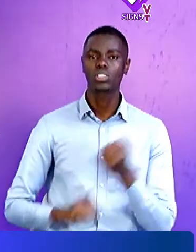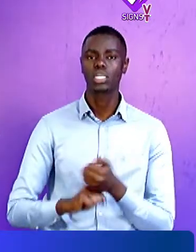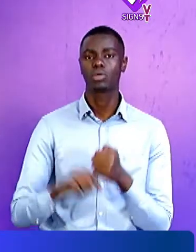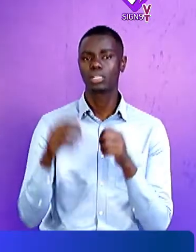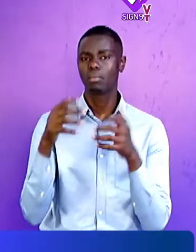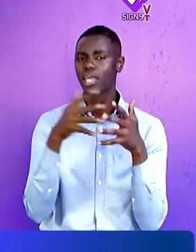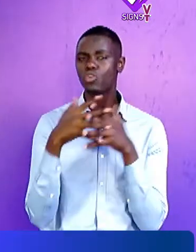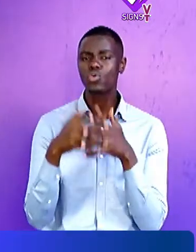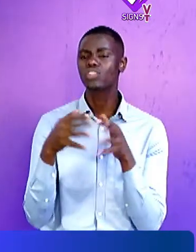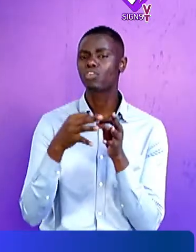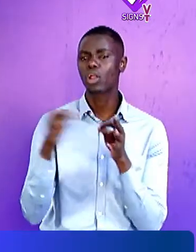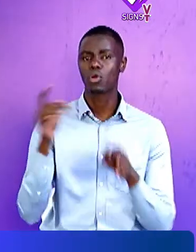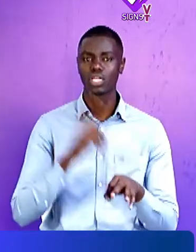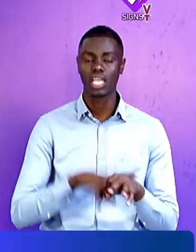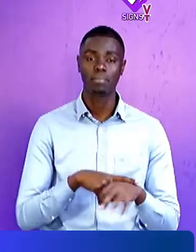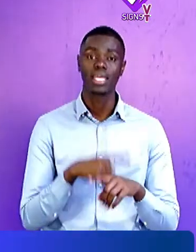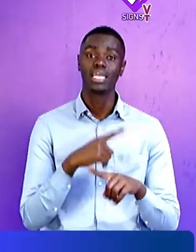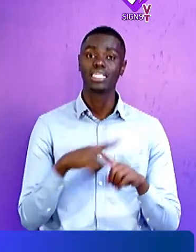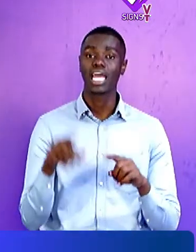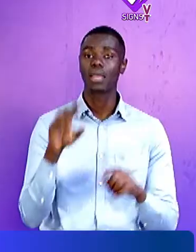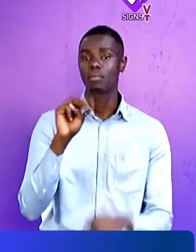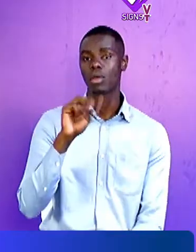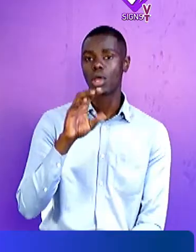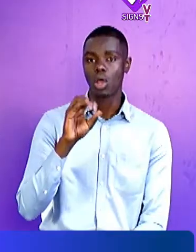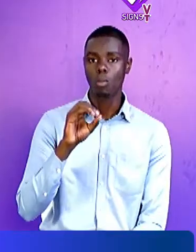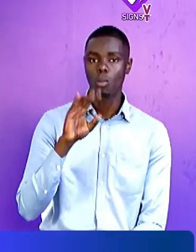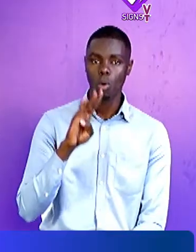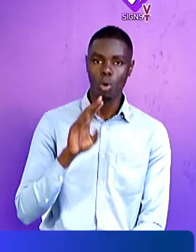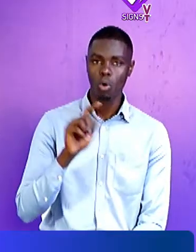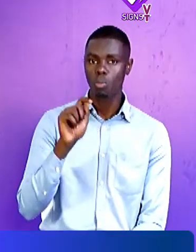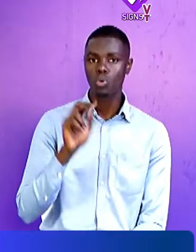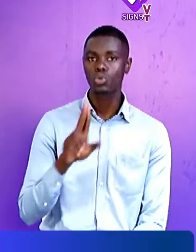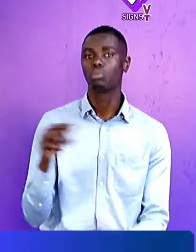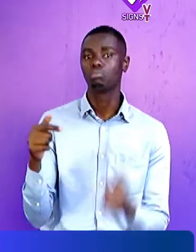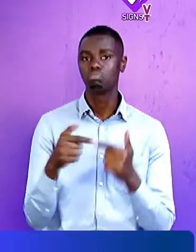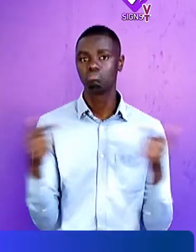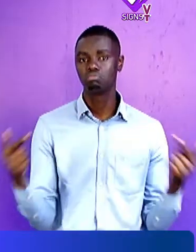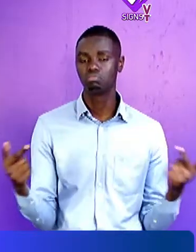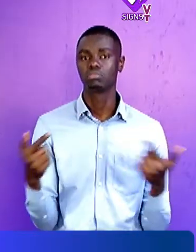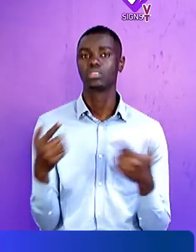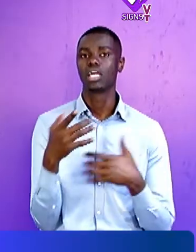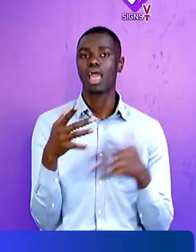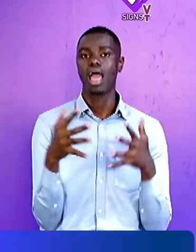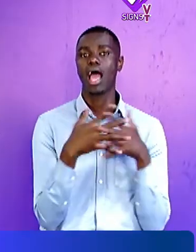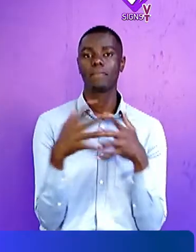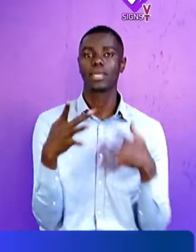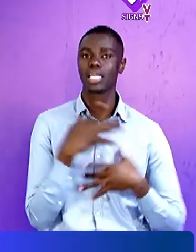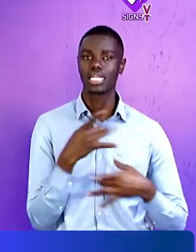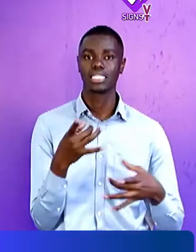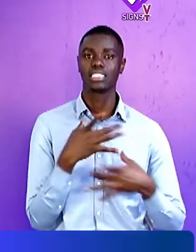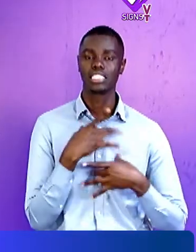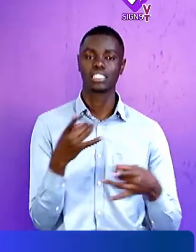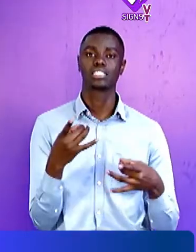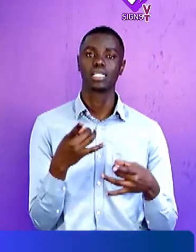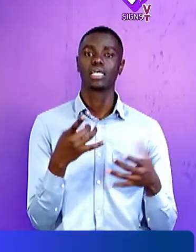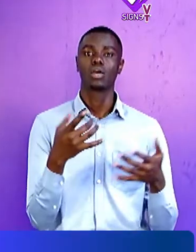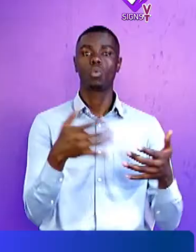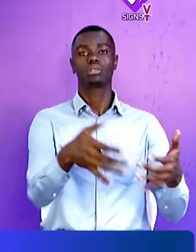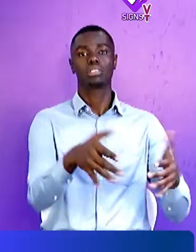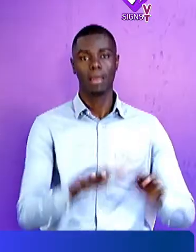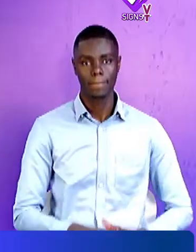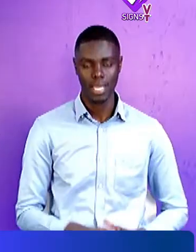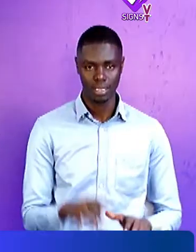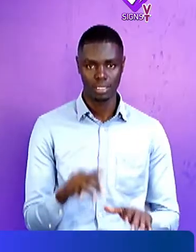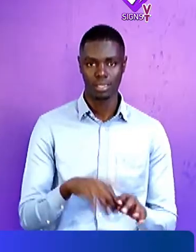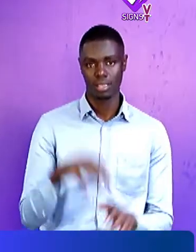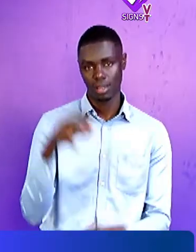possible. But when Mobutu Sese Seko went against American interest, he was in trouble. He was even buried outside Congo. Yeah. You go